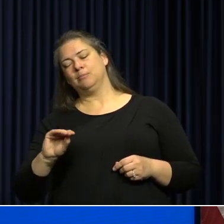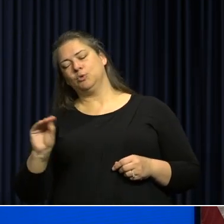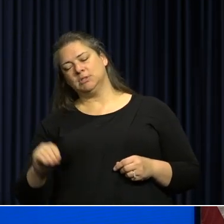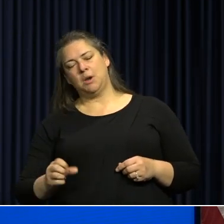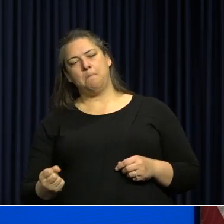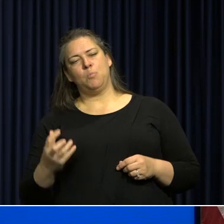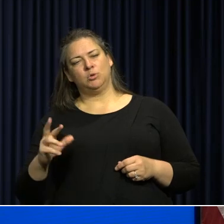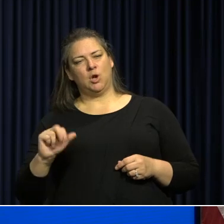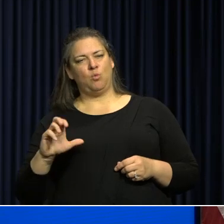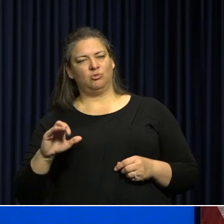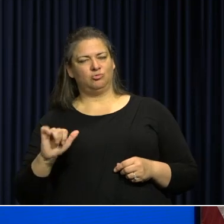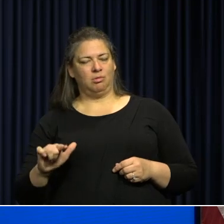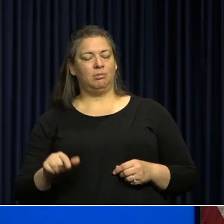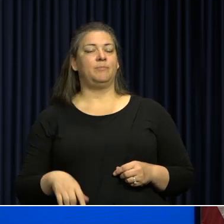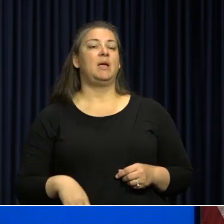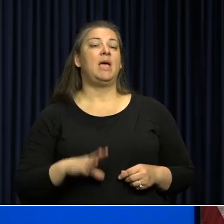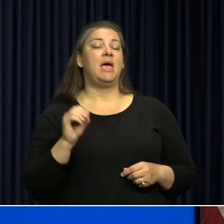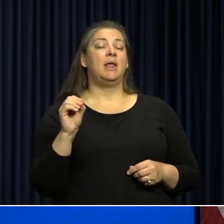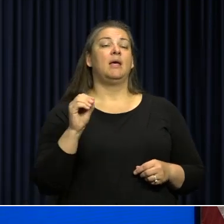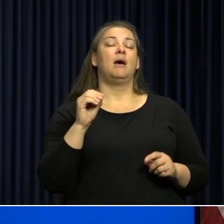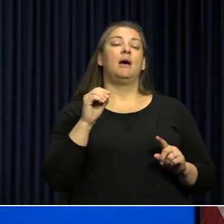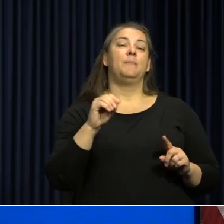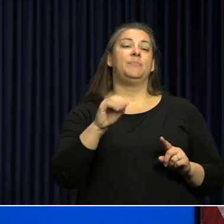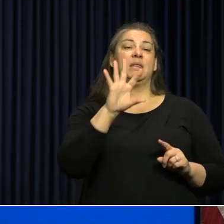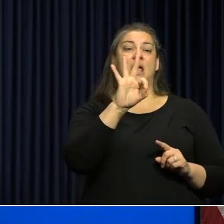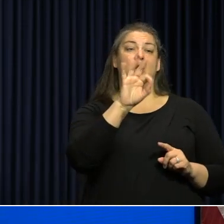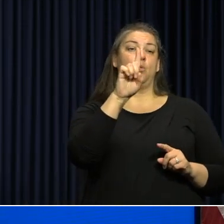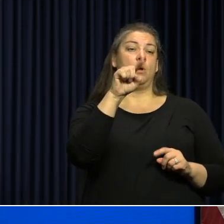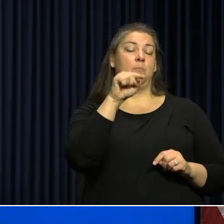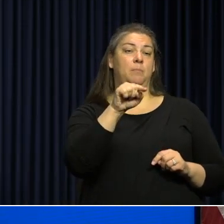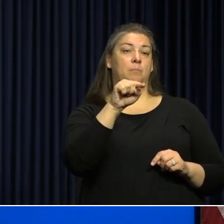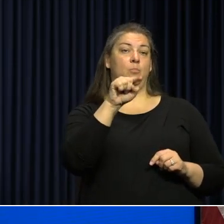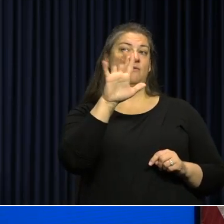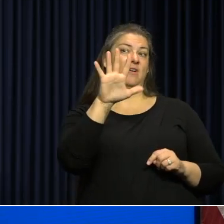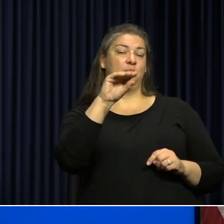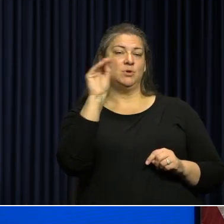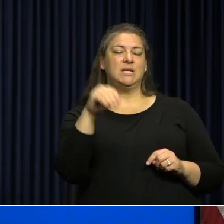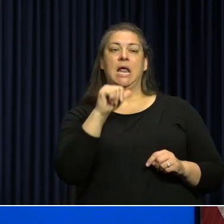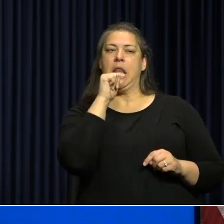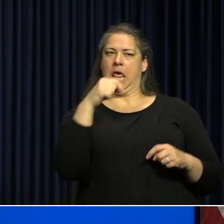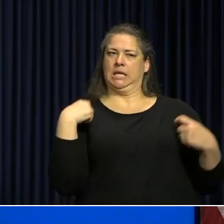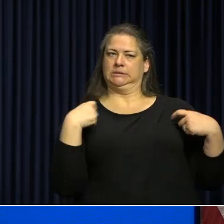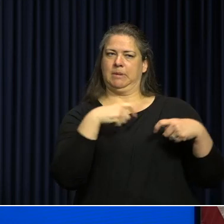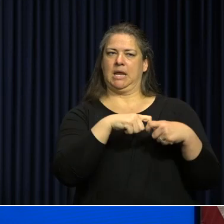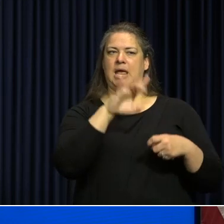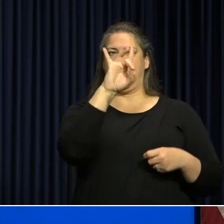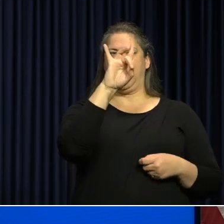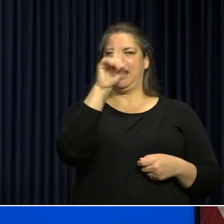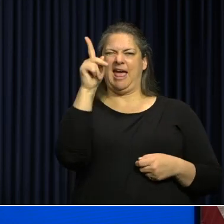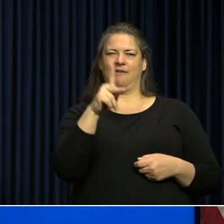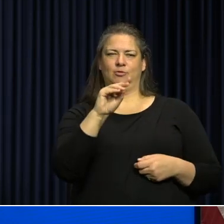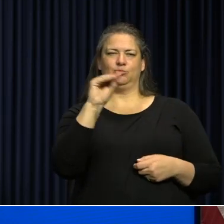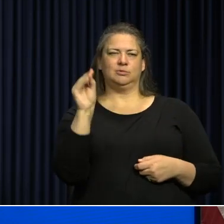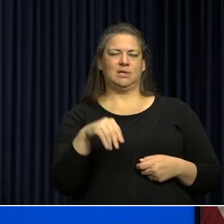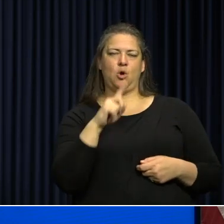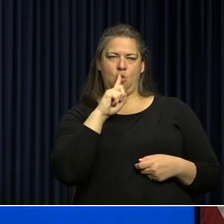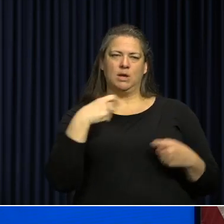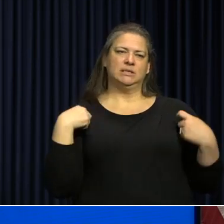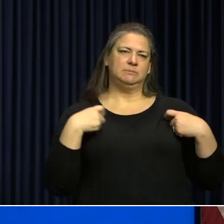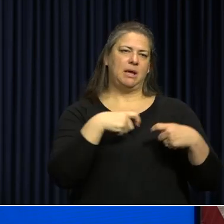4.87% multiracial, and the ethnicity is 91.5% non-Hispanic and 8.5%